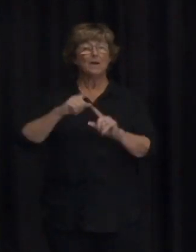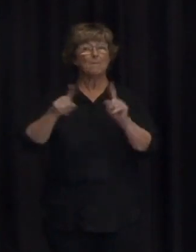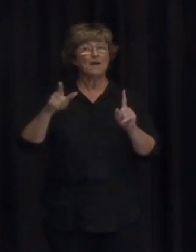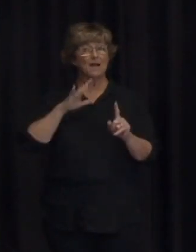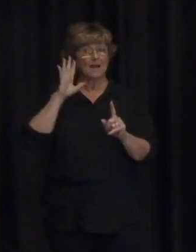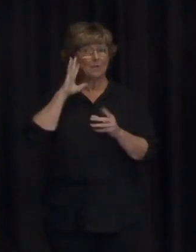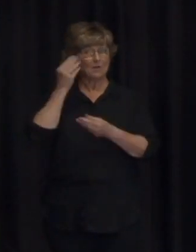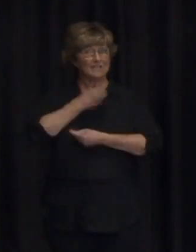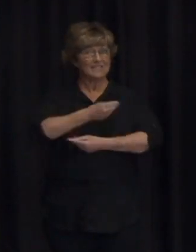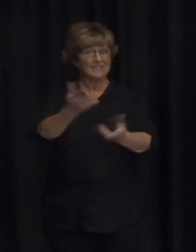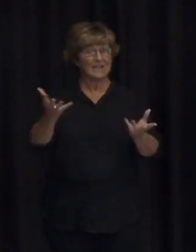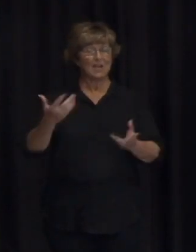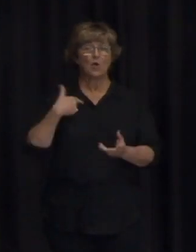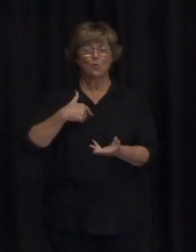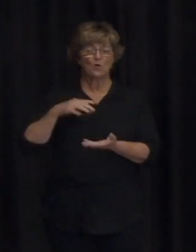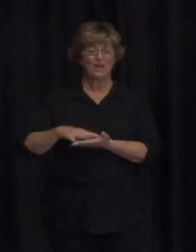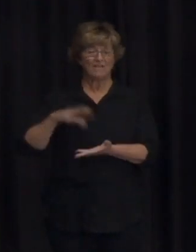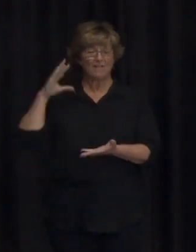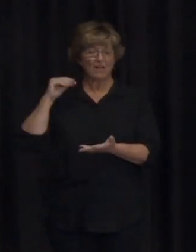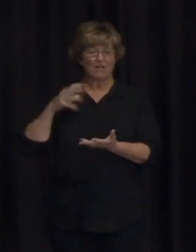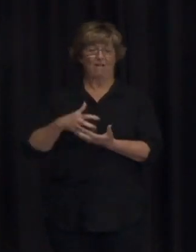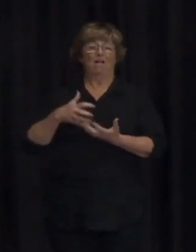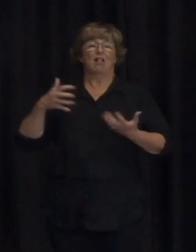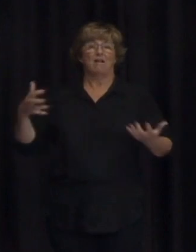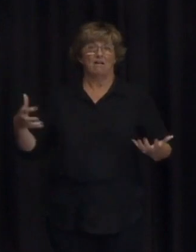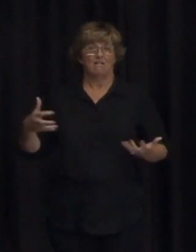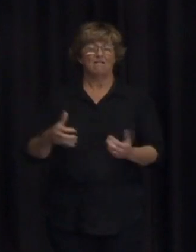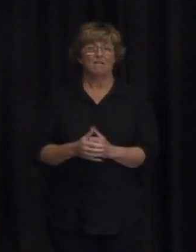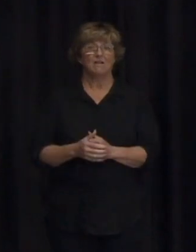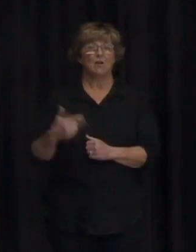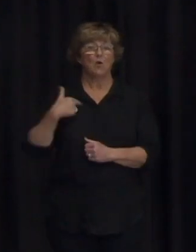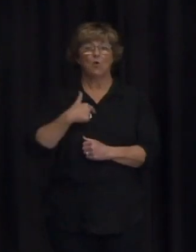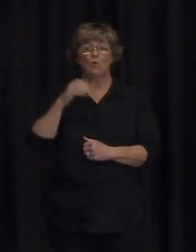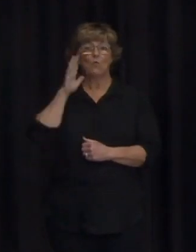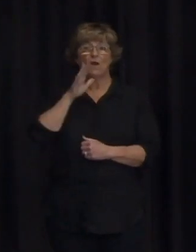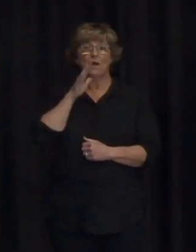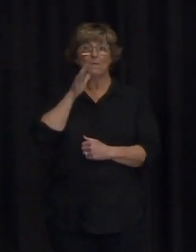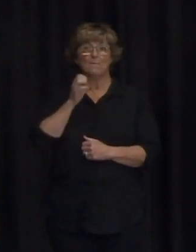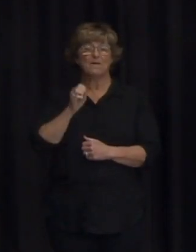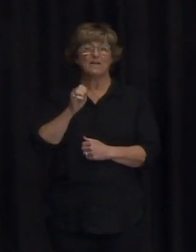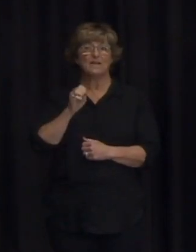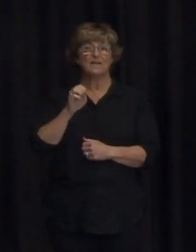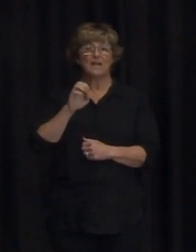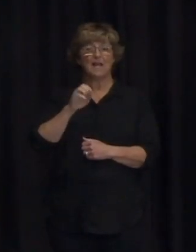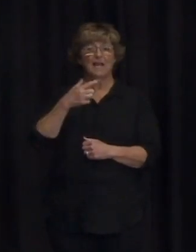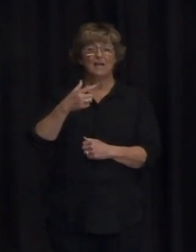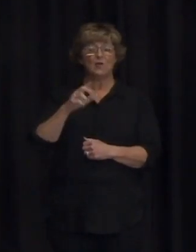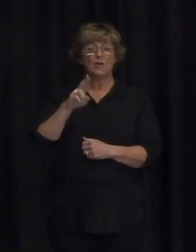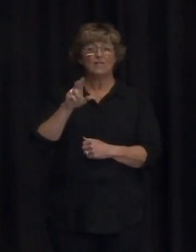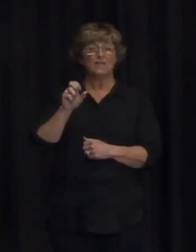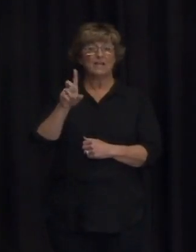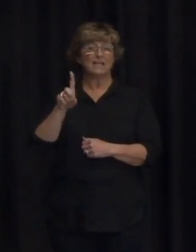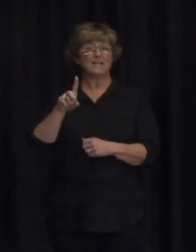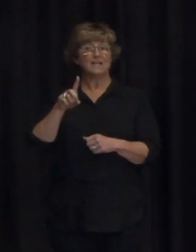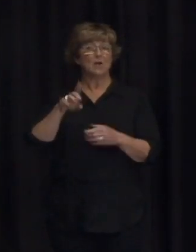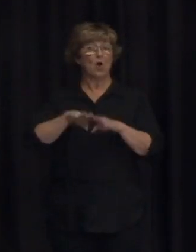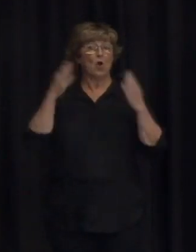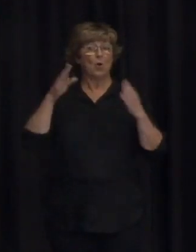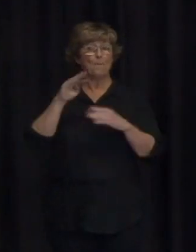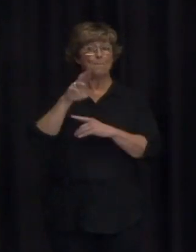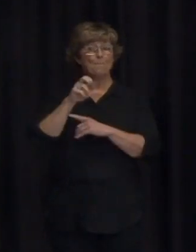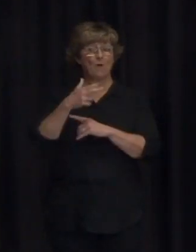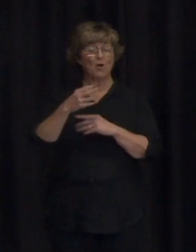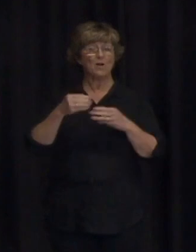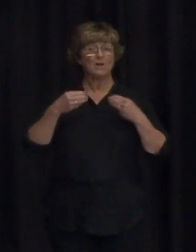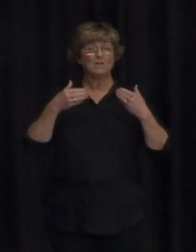say, we've learned a great deal. We will not be the same Elk Grove Unified when we open in March and moving forward